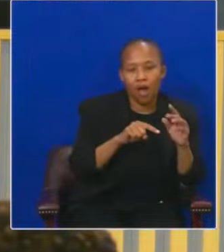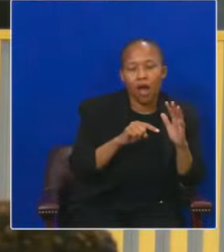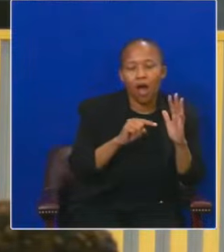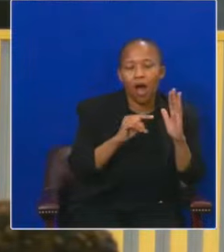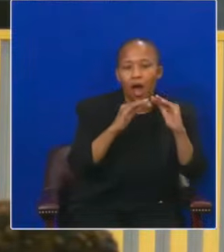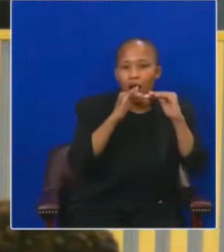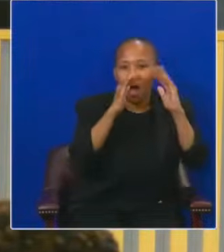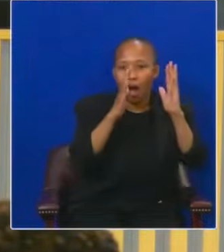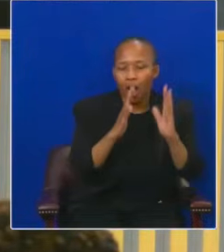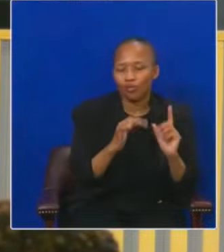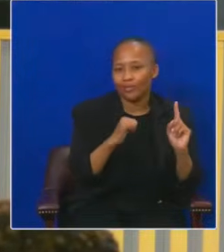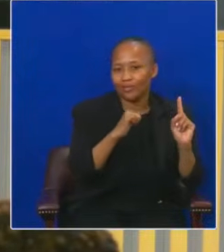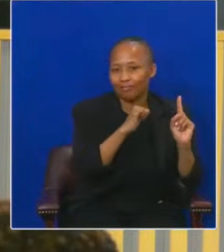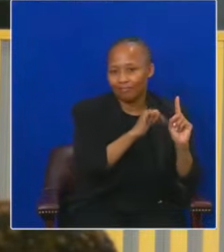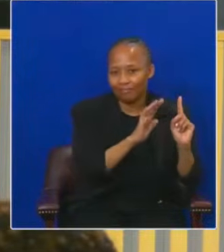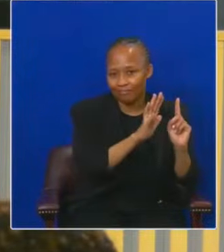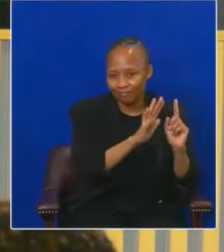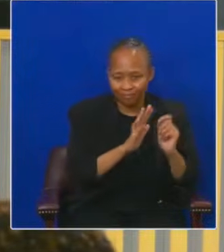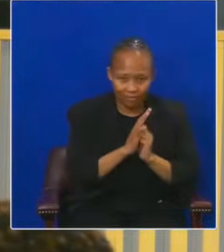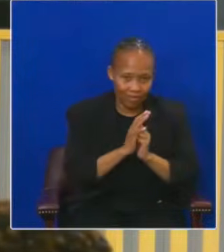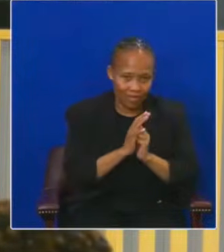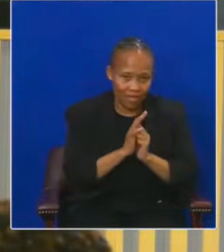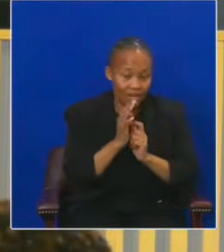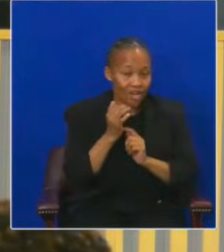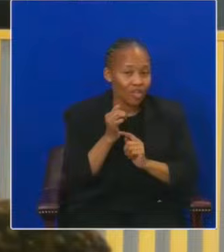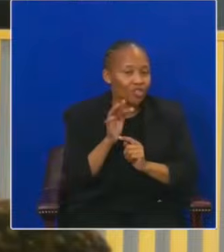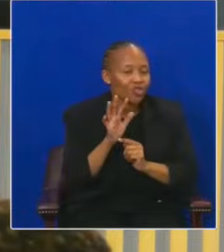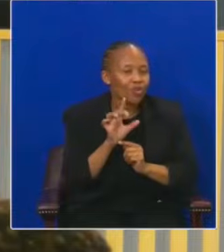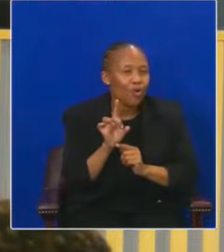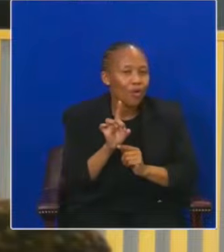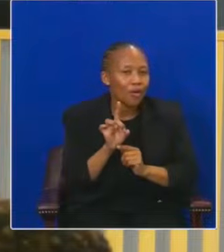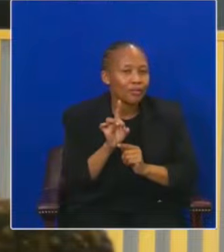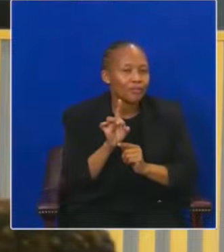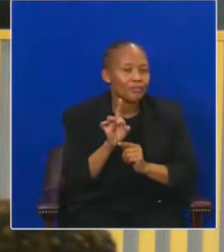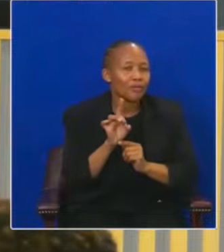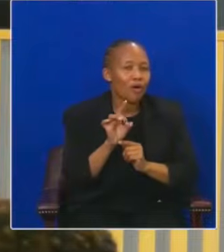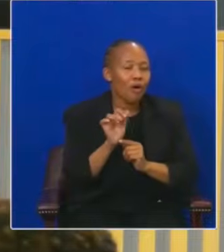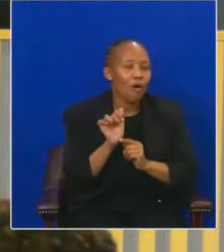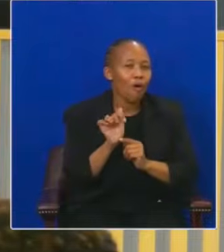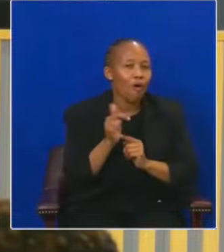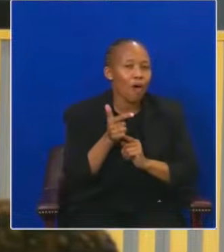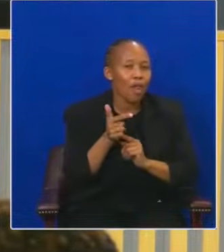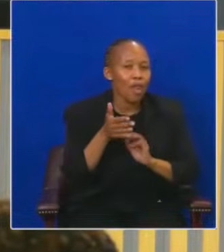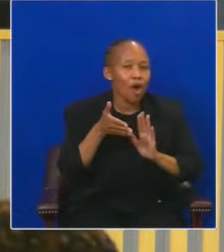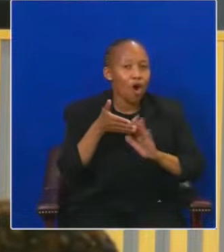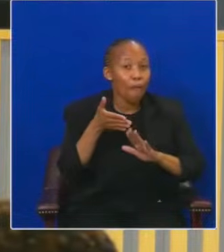he is well aware of all the operations that we as SAPS